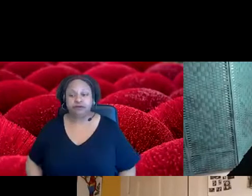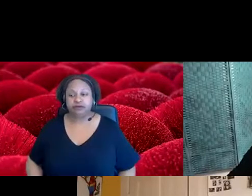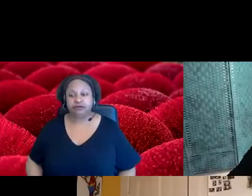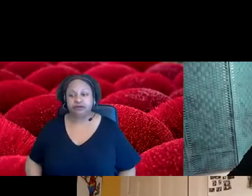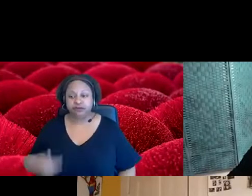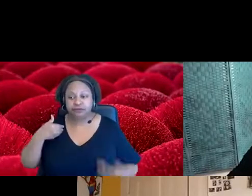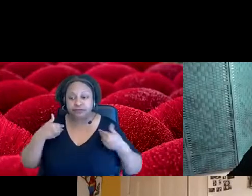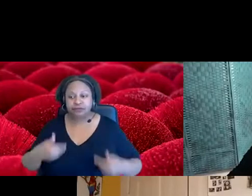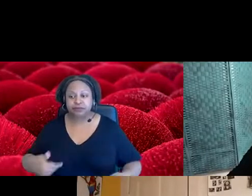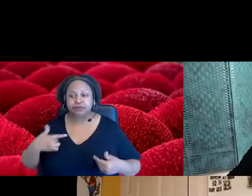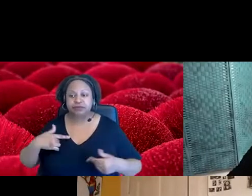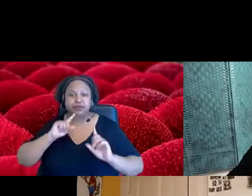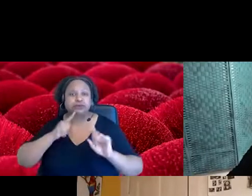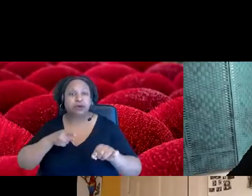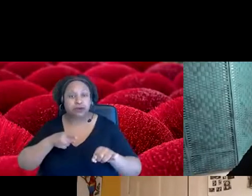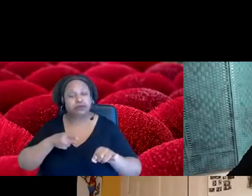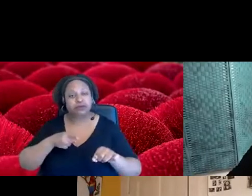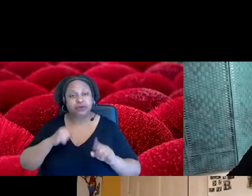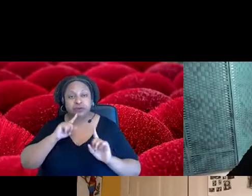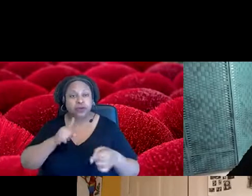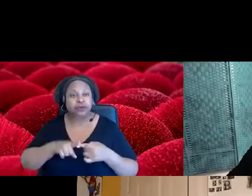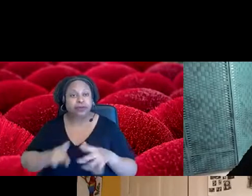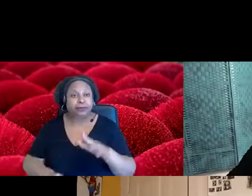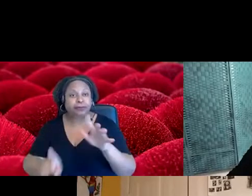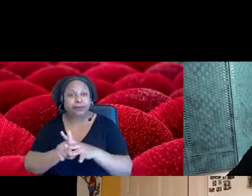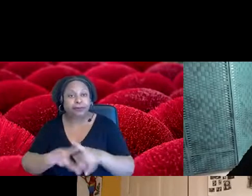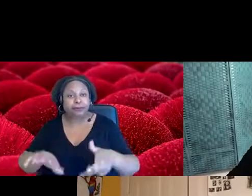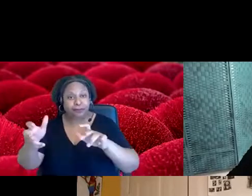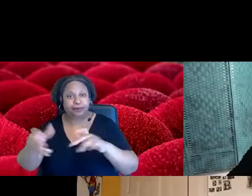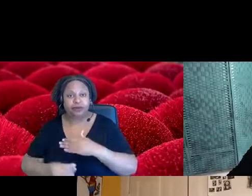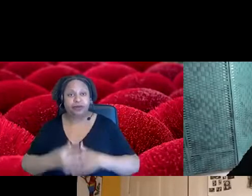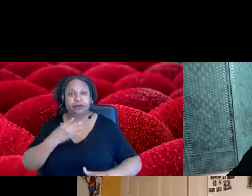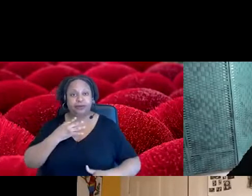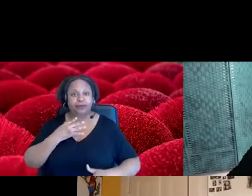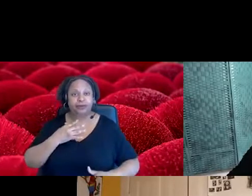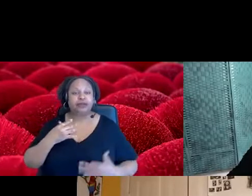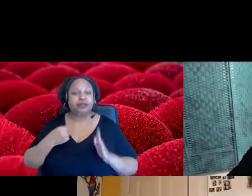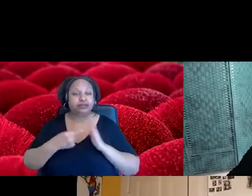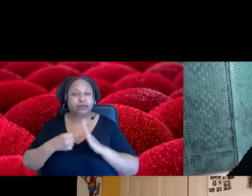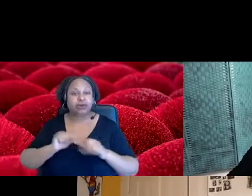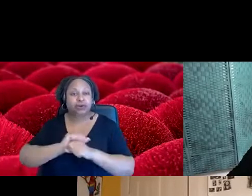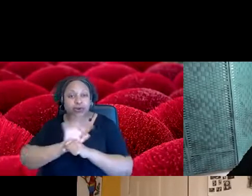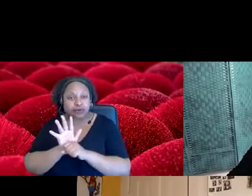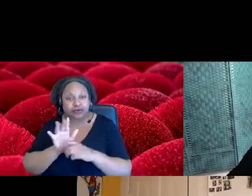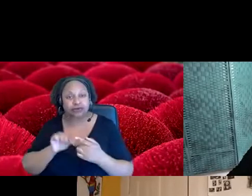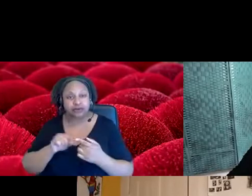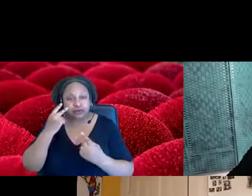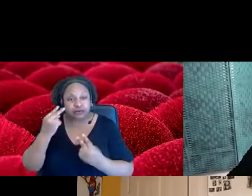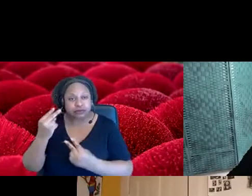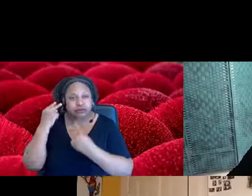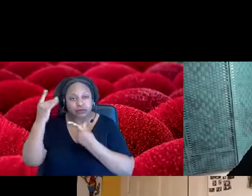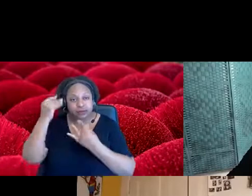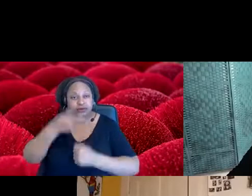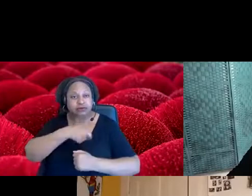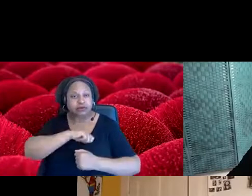responding to the COVID. Our minds go back to the Spanish flu. Our, you know, constant back and forth,